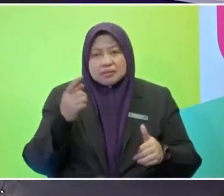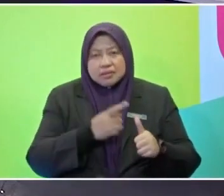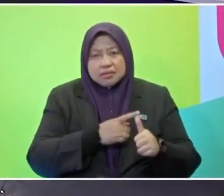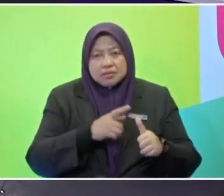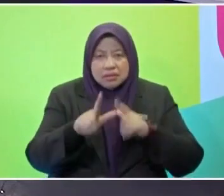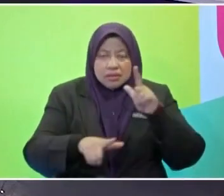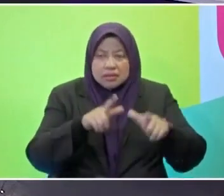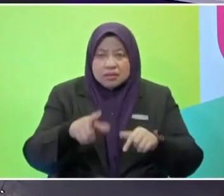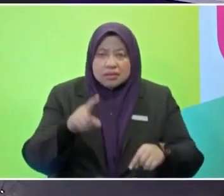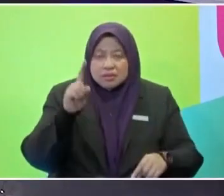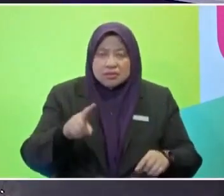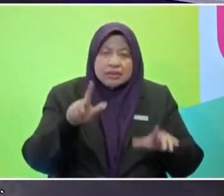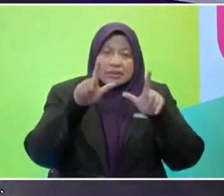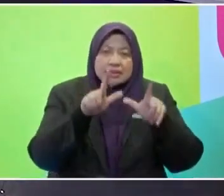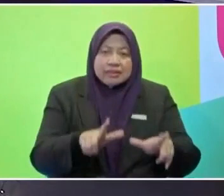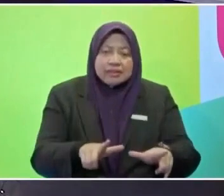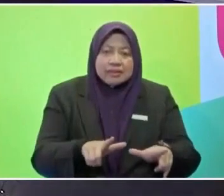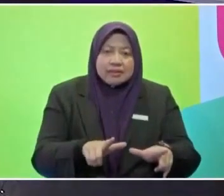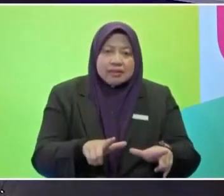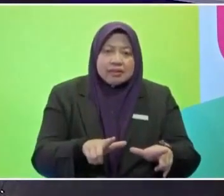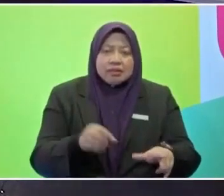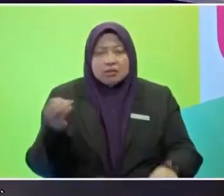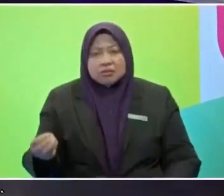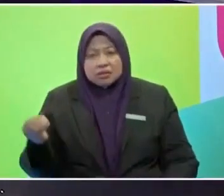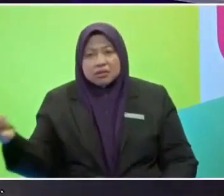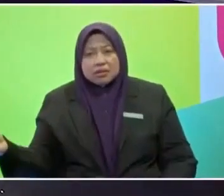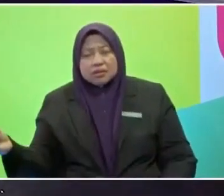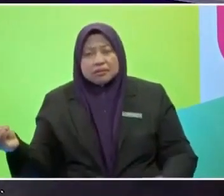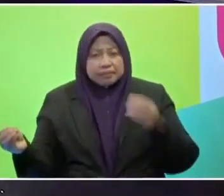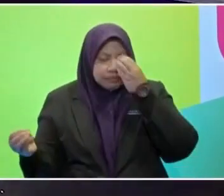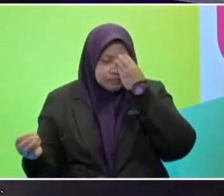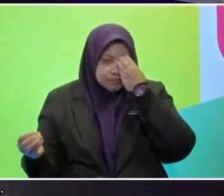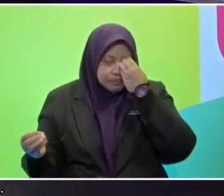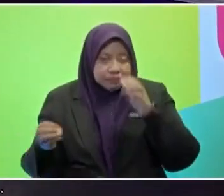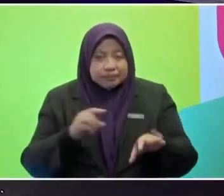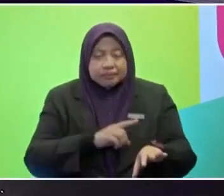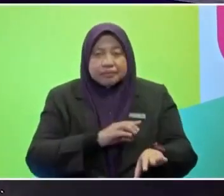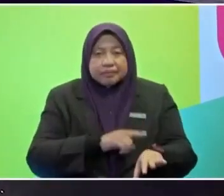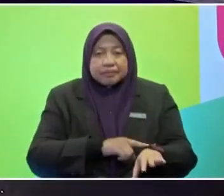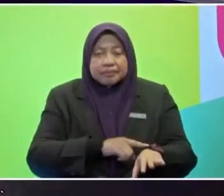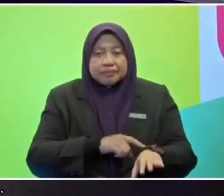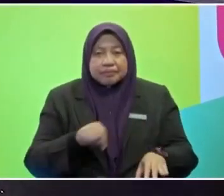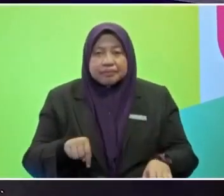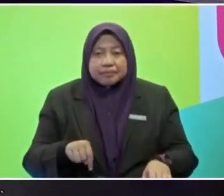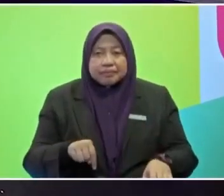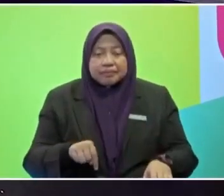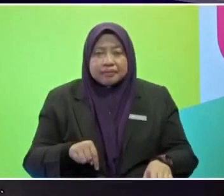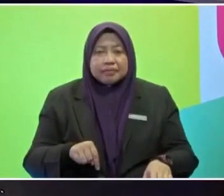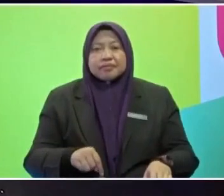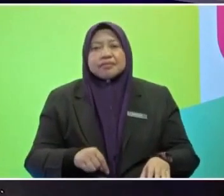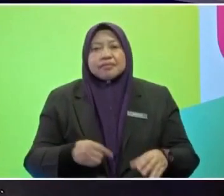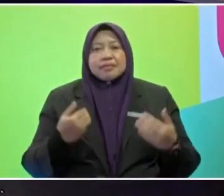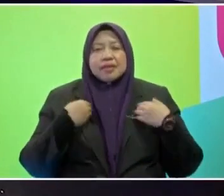we're going to place this object here. Okay. All right. And then going to